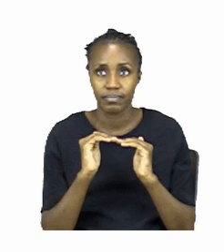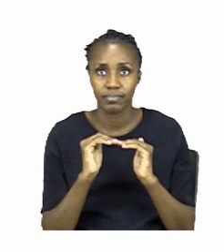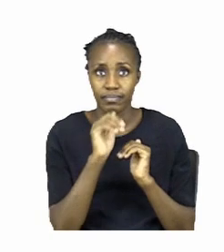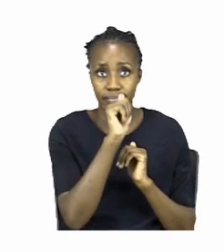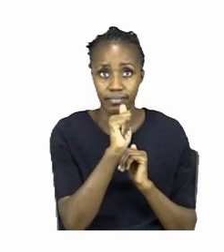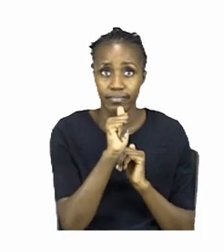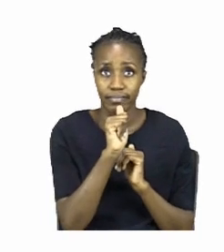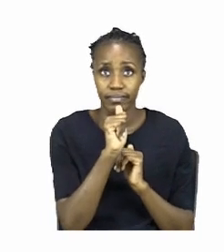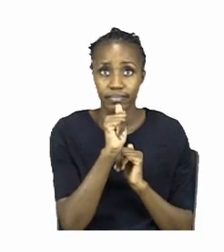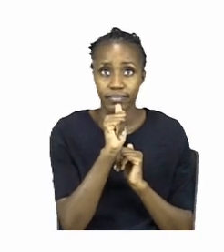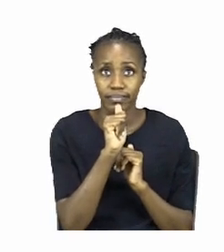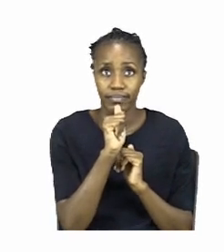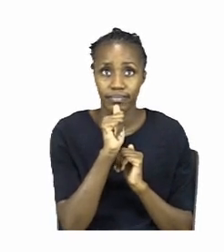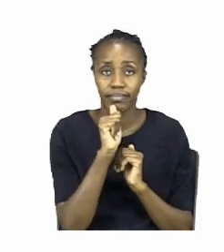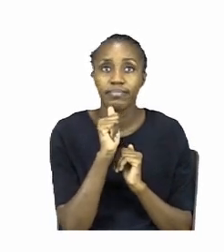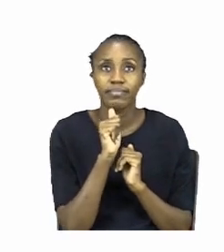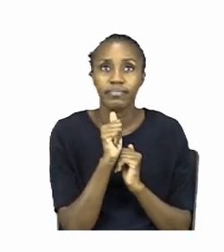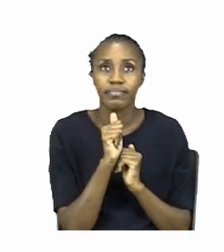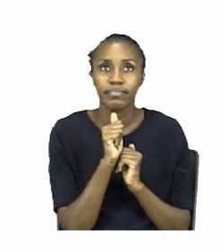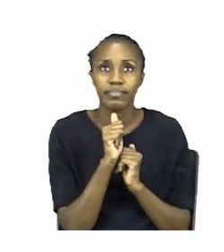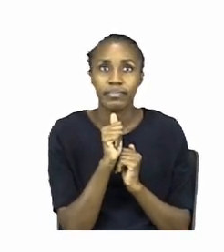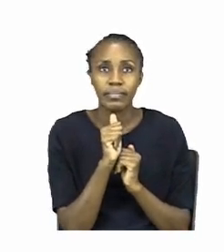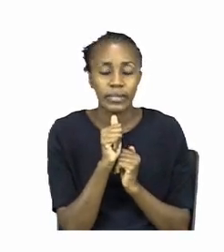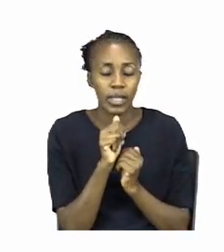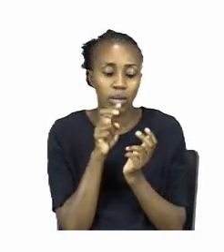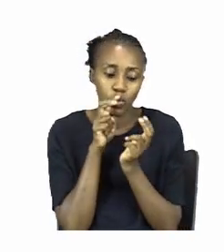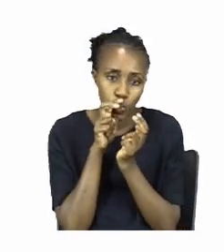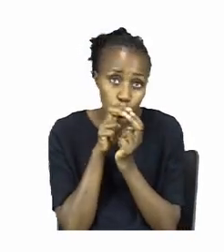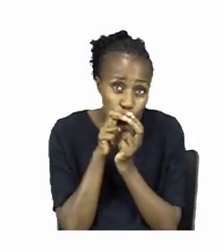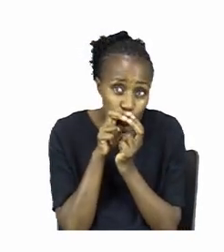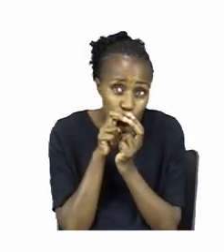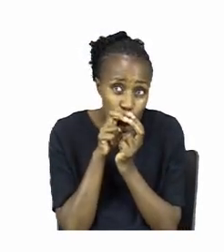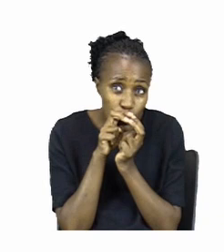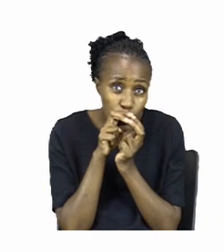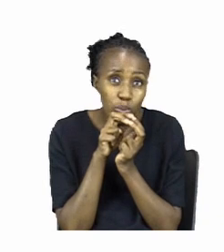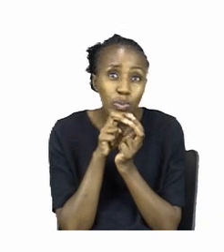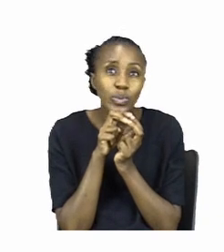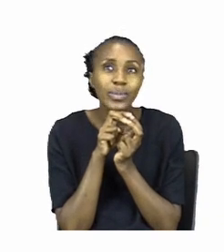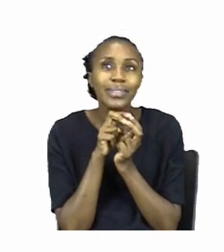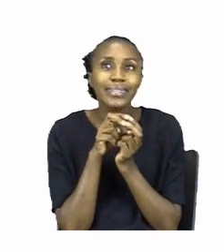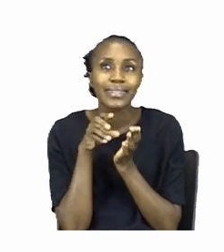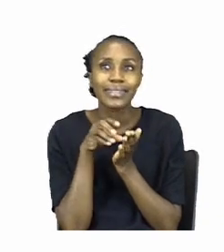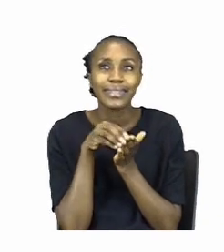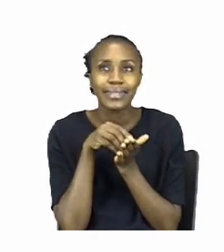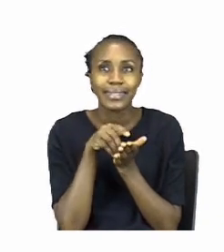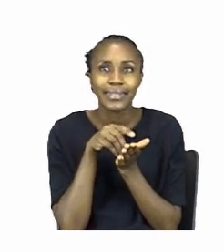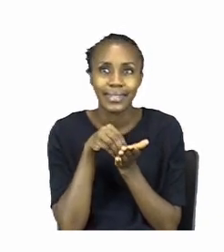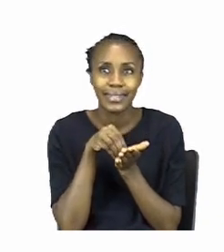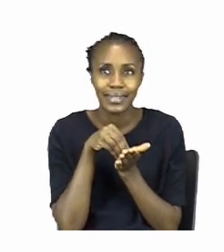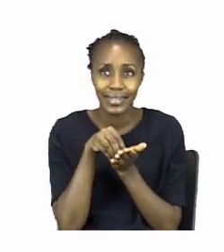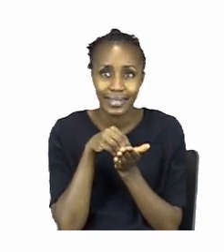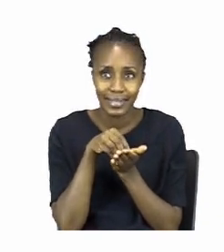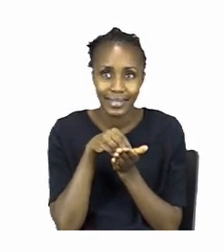A. Now A reads, the mouse, blank space, cheese. And